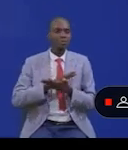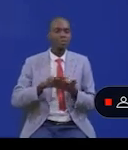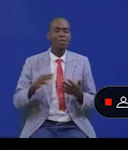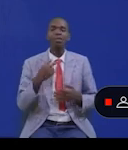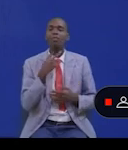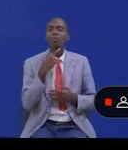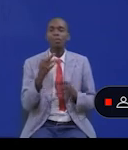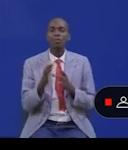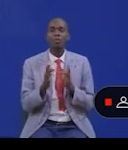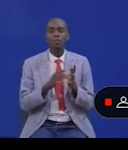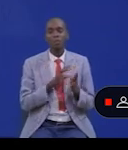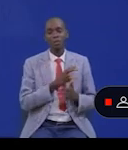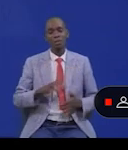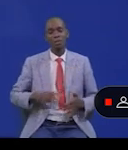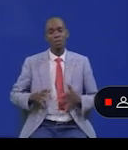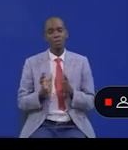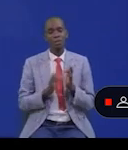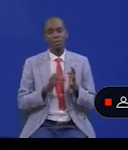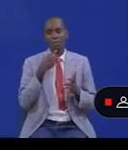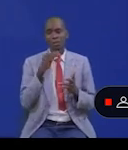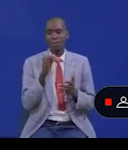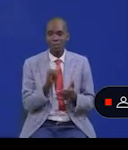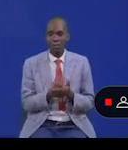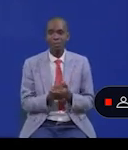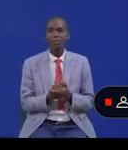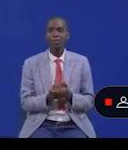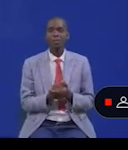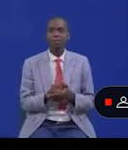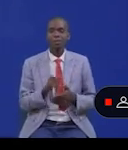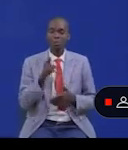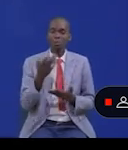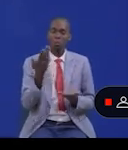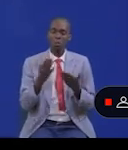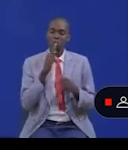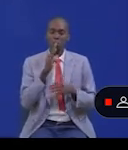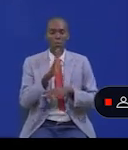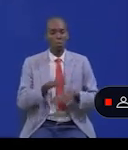Christ. He spoke to me saying, Benny, even though you are called useless,